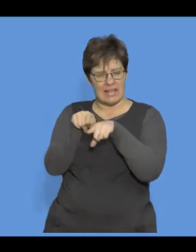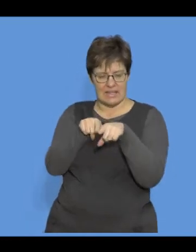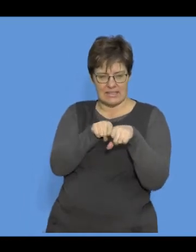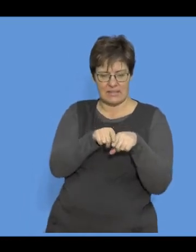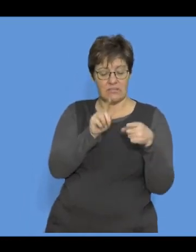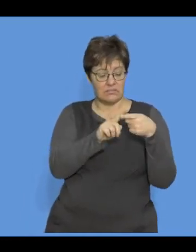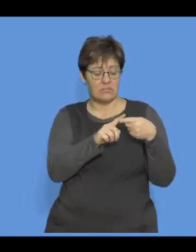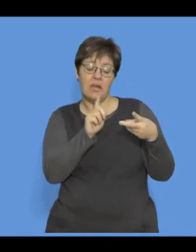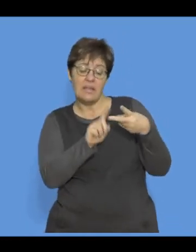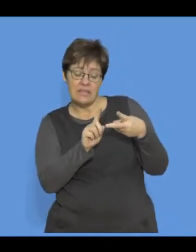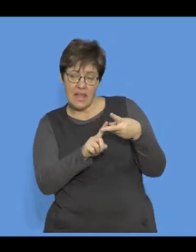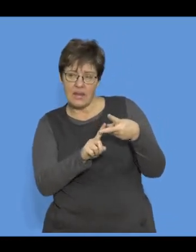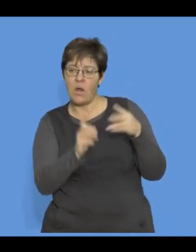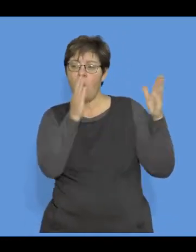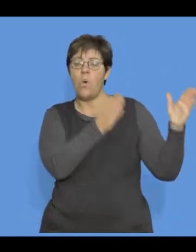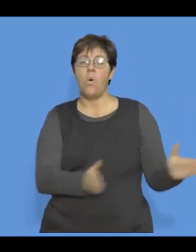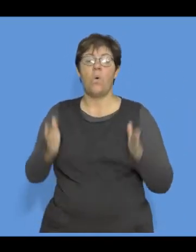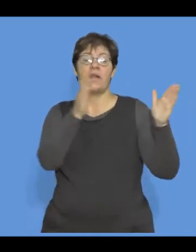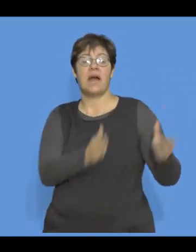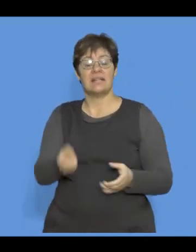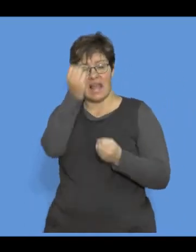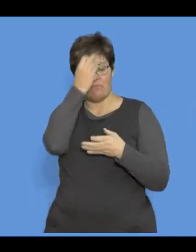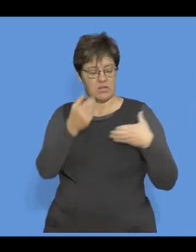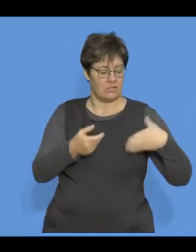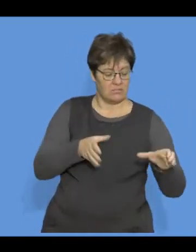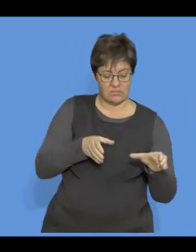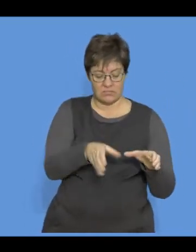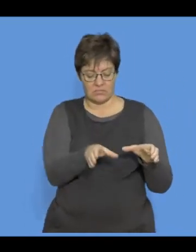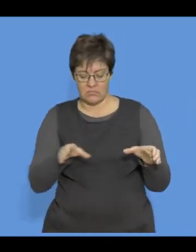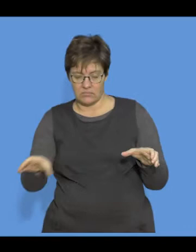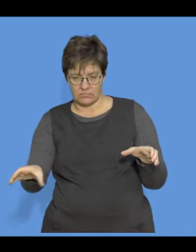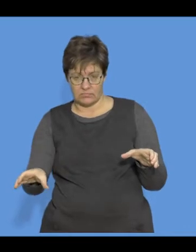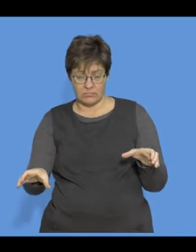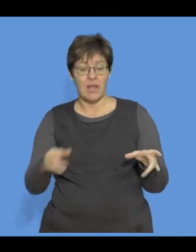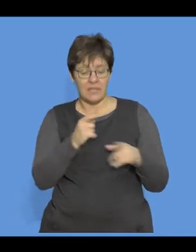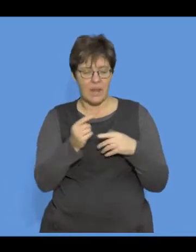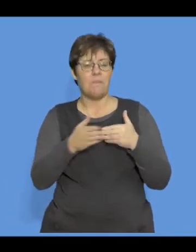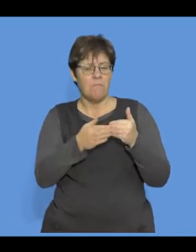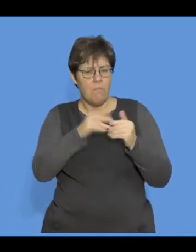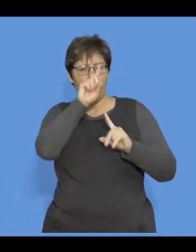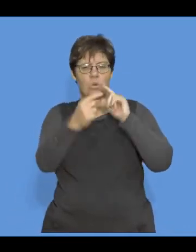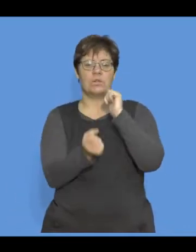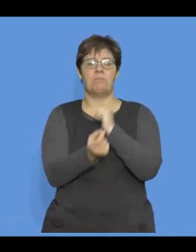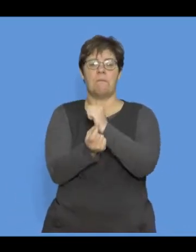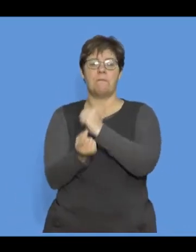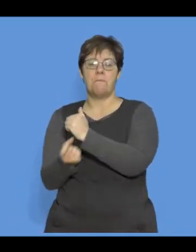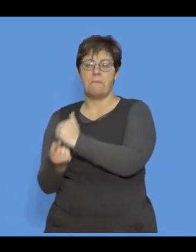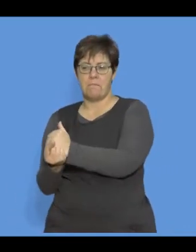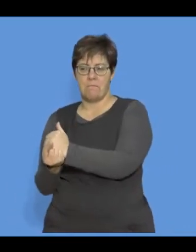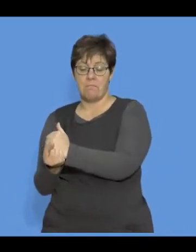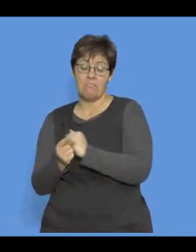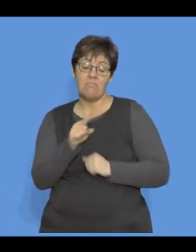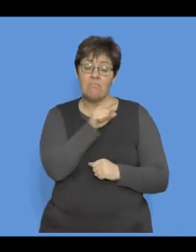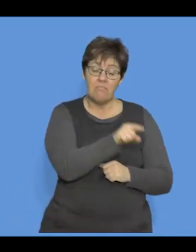data. And organizing the data helps us ask more questions. And so in those questions, we